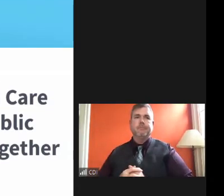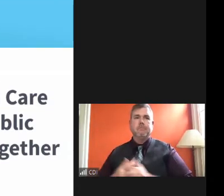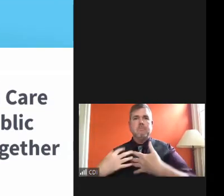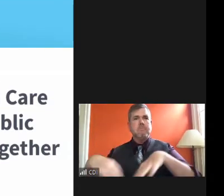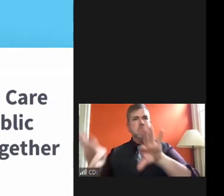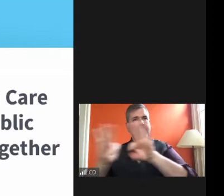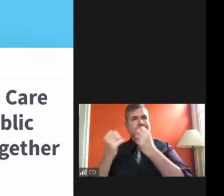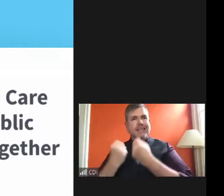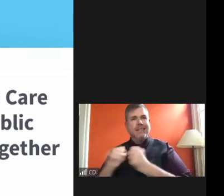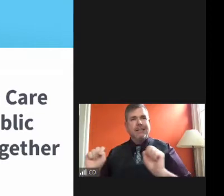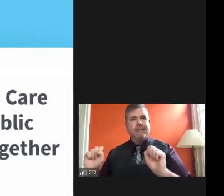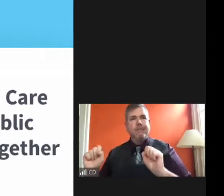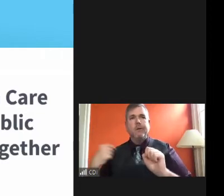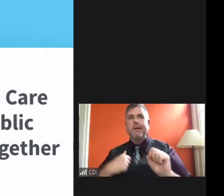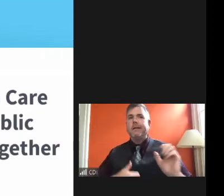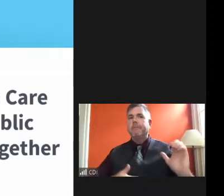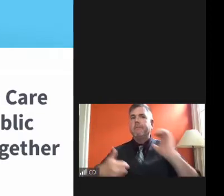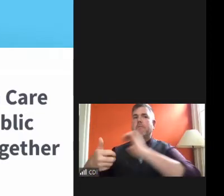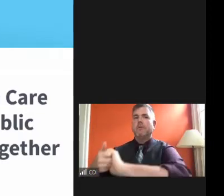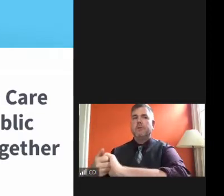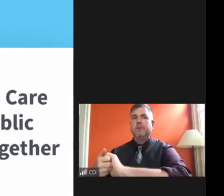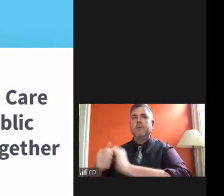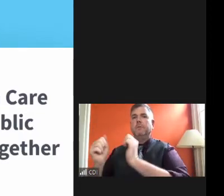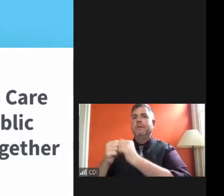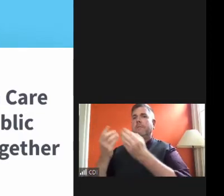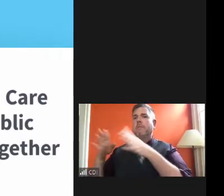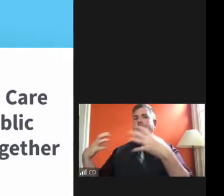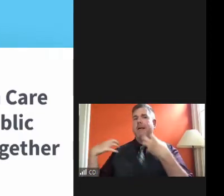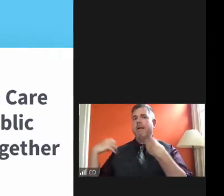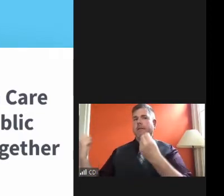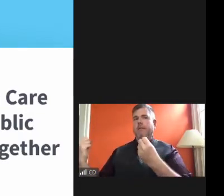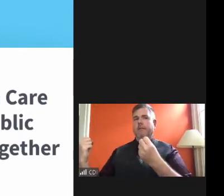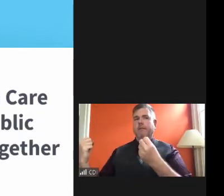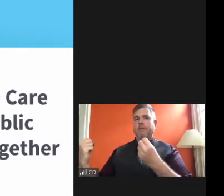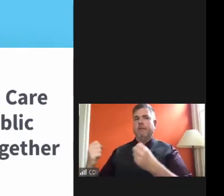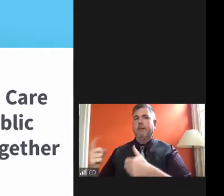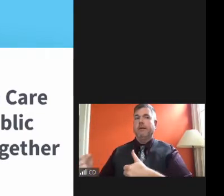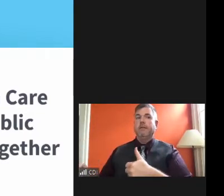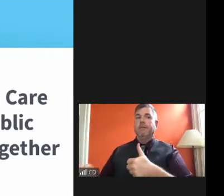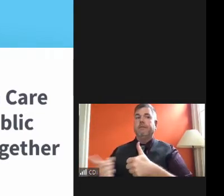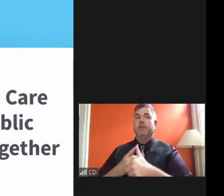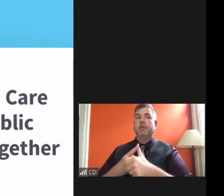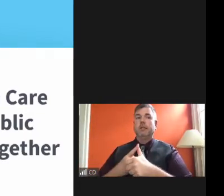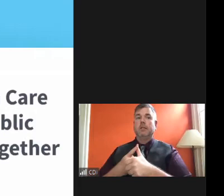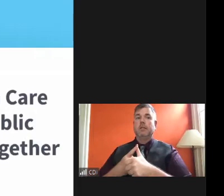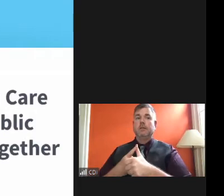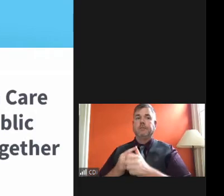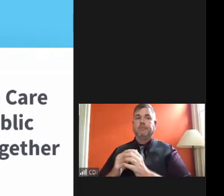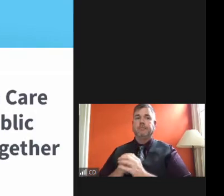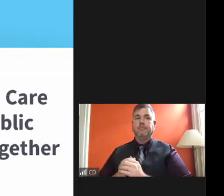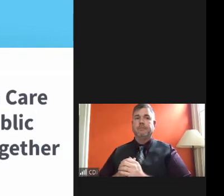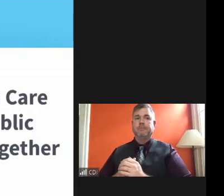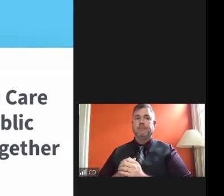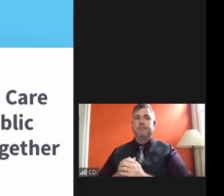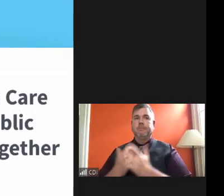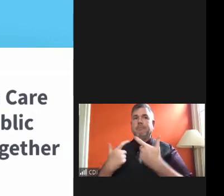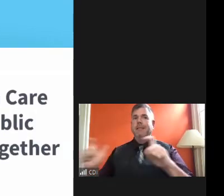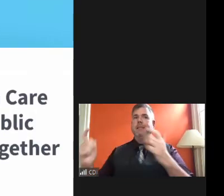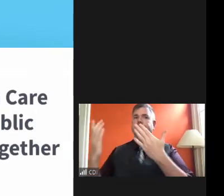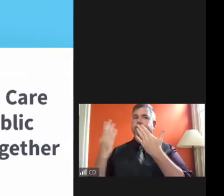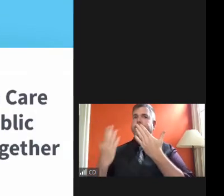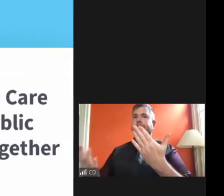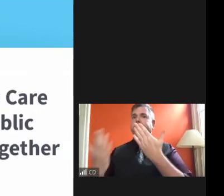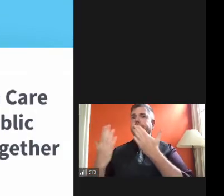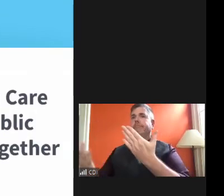so I'd like to start by just offering a huge thanks to all of the business leaders and other community leaders who